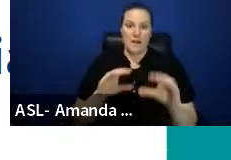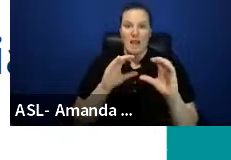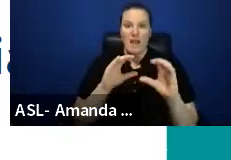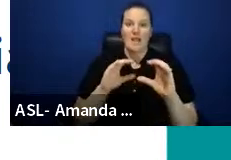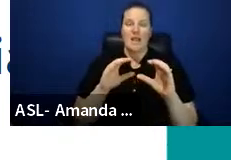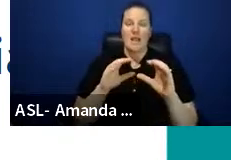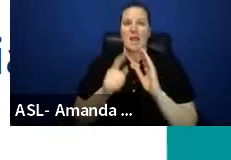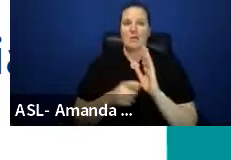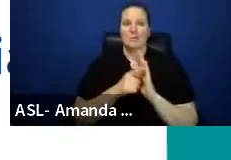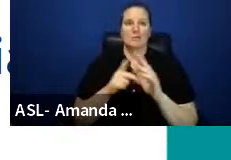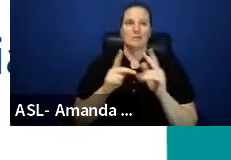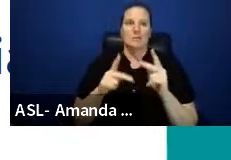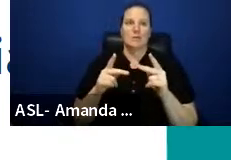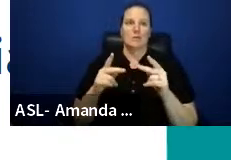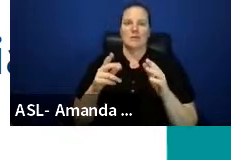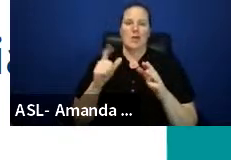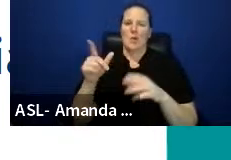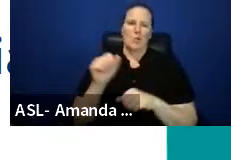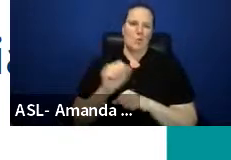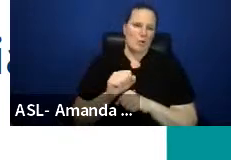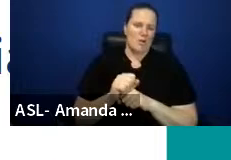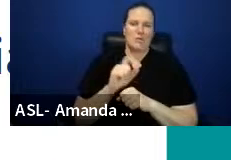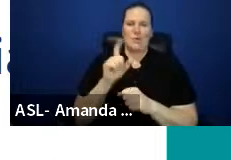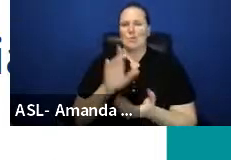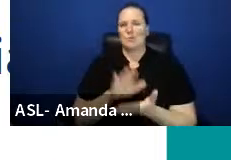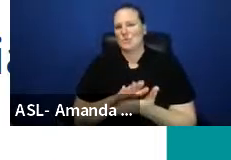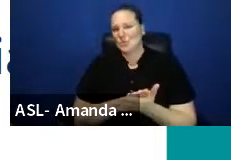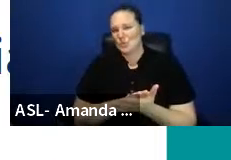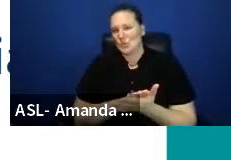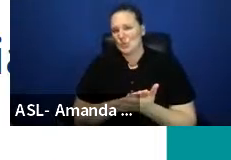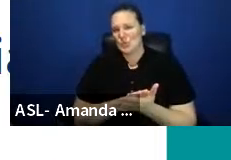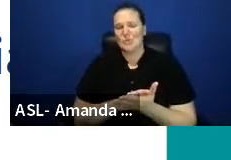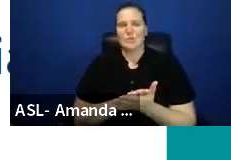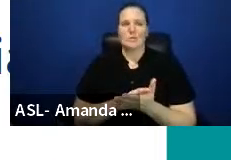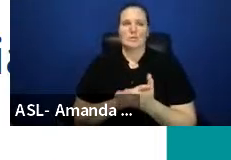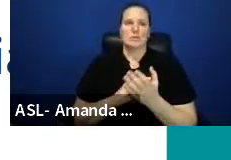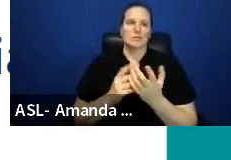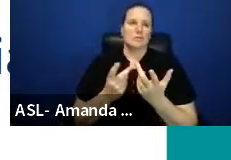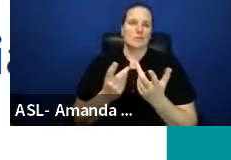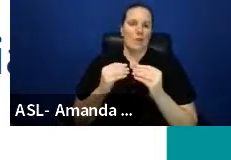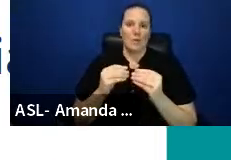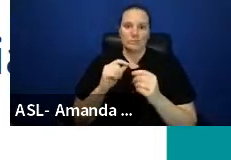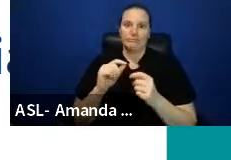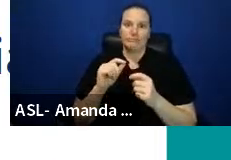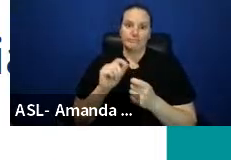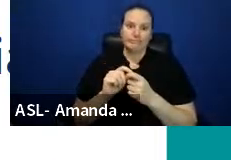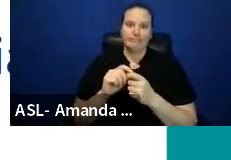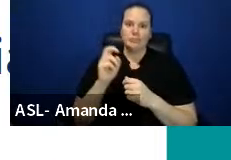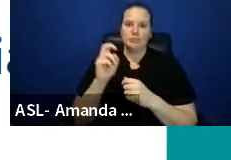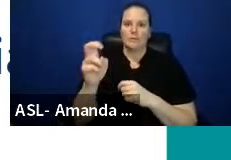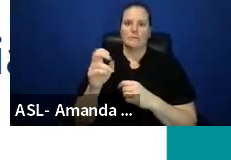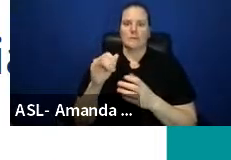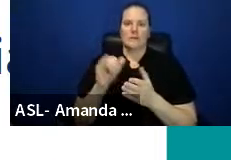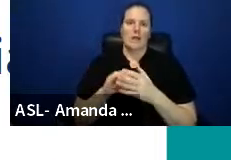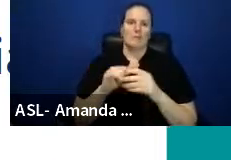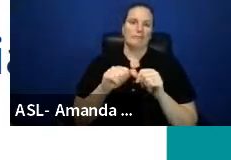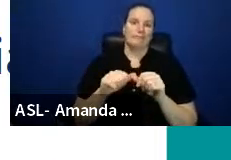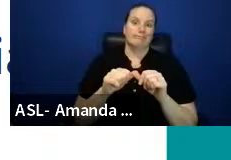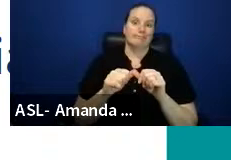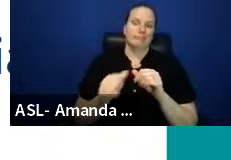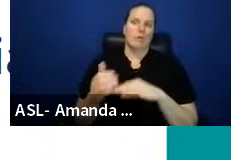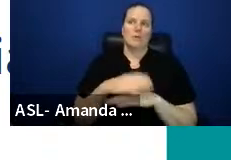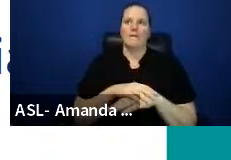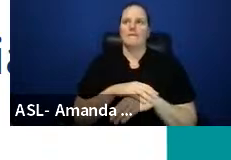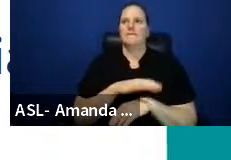just, the volumes do drop off. People don't go to work, people don't go to school, they're not having those discretionary trips. So this is pretty much lasting all day from